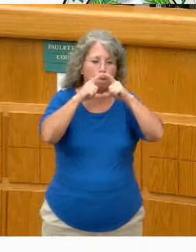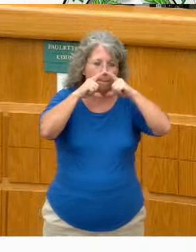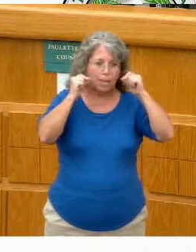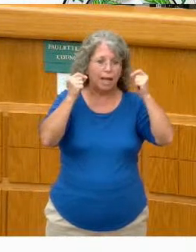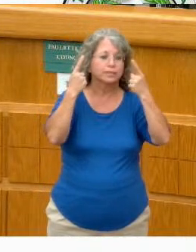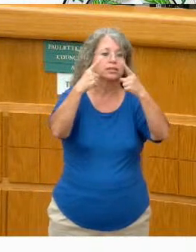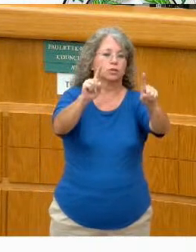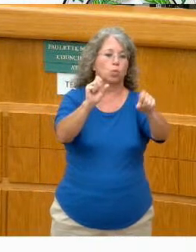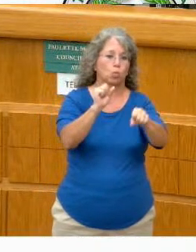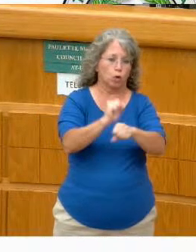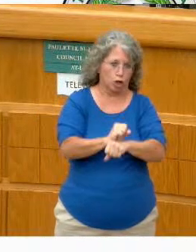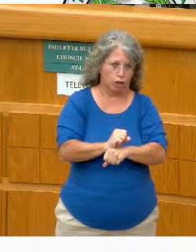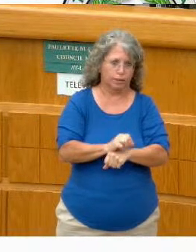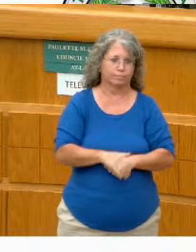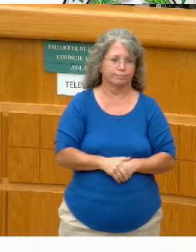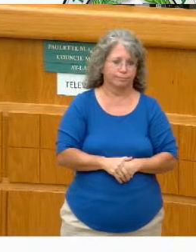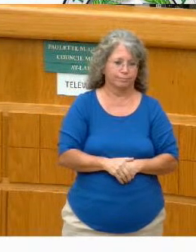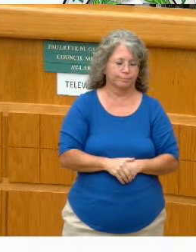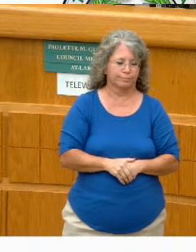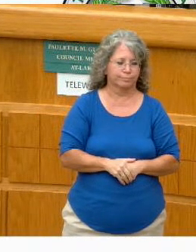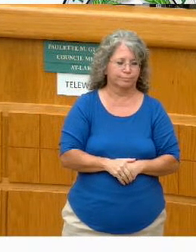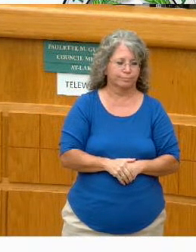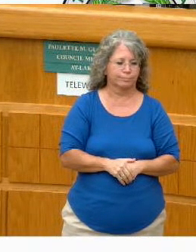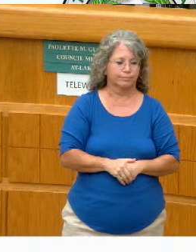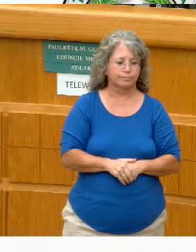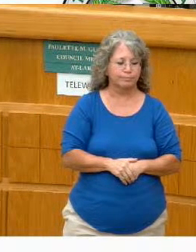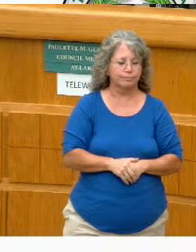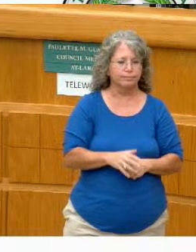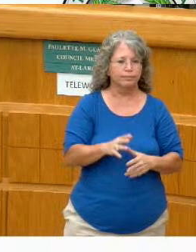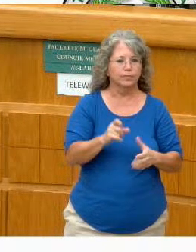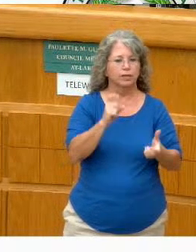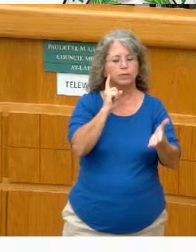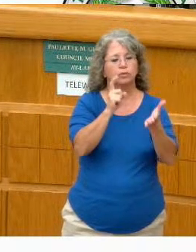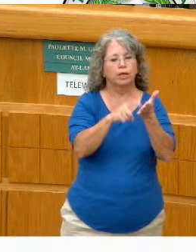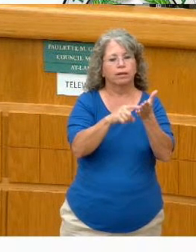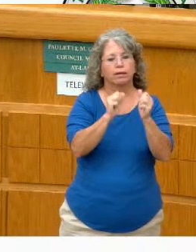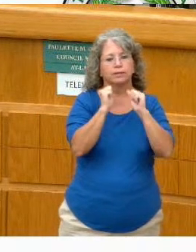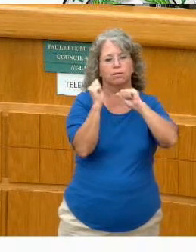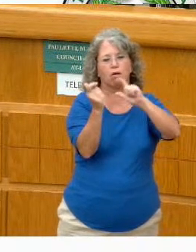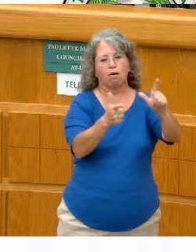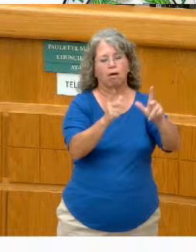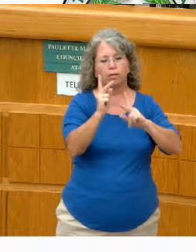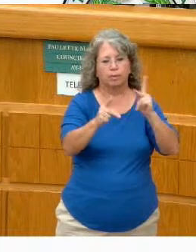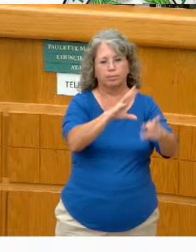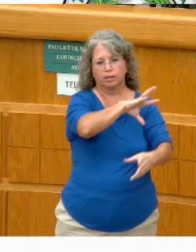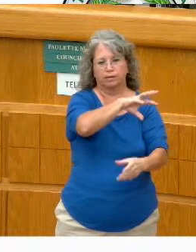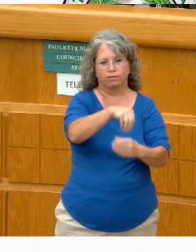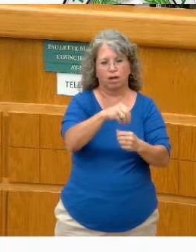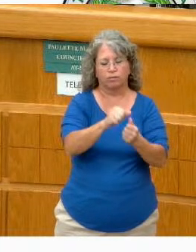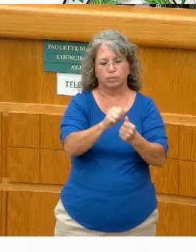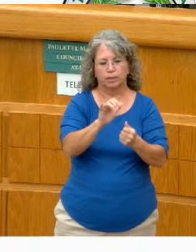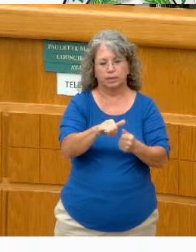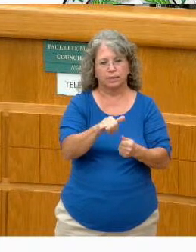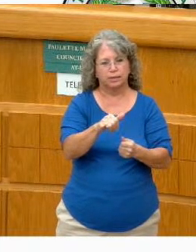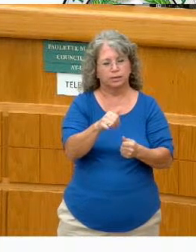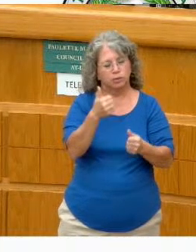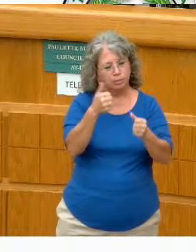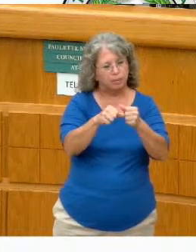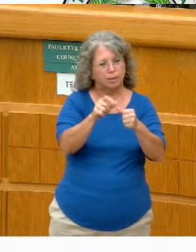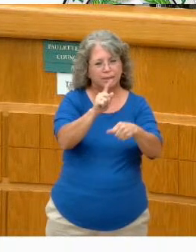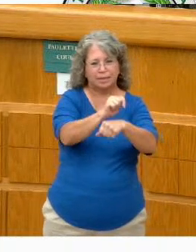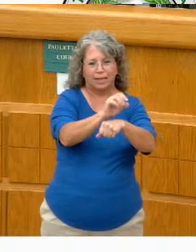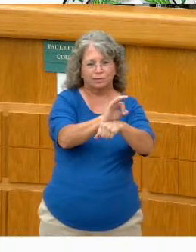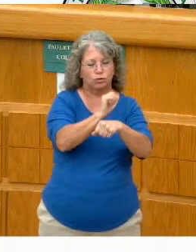We'd like to acknowledge all the people that help put this together every week, and remind you all that the task force is not just